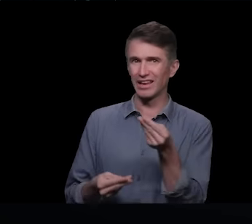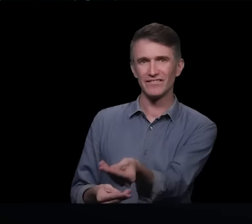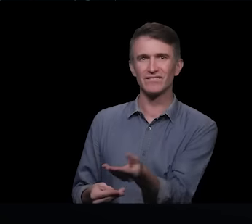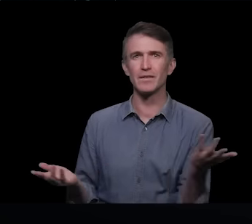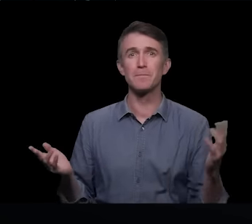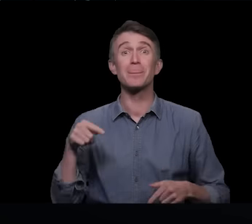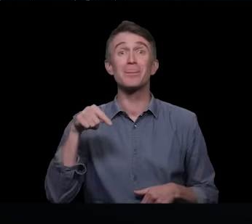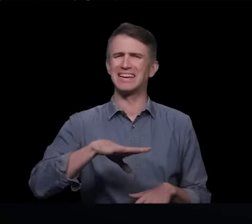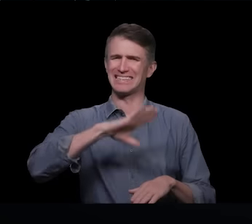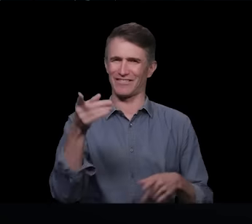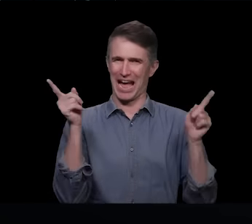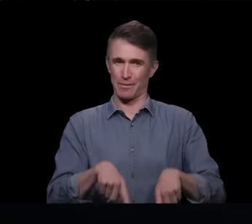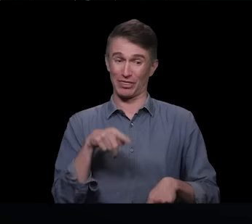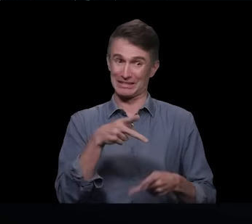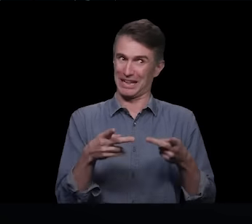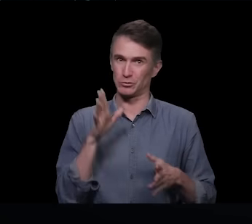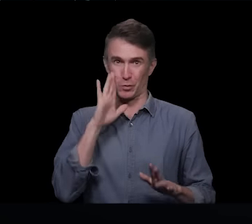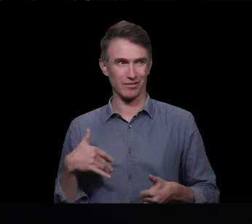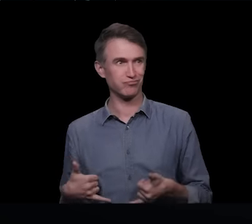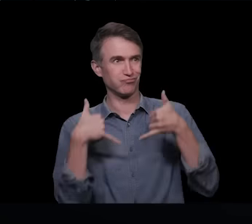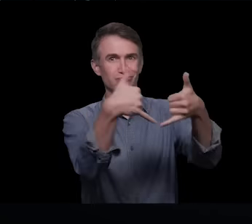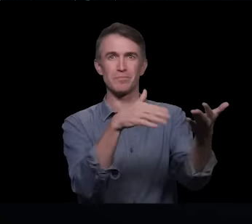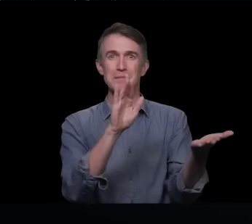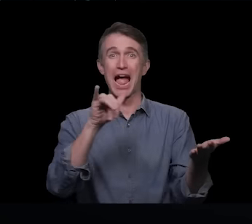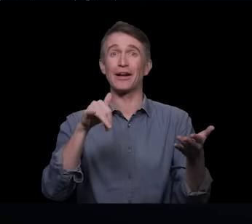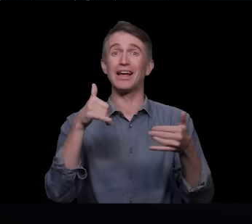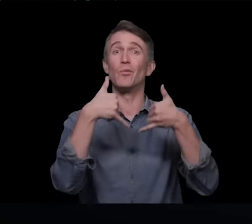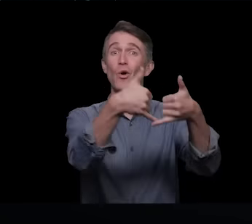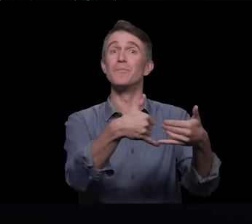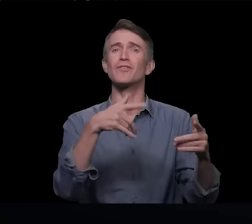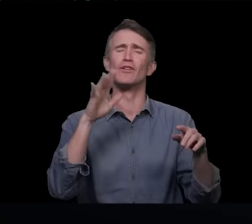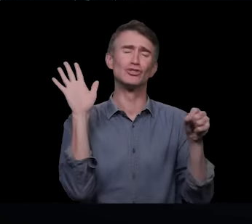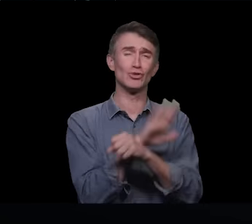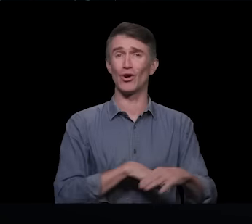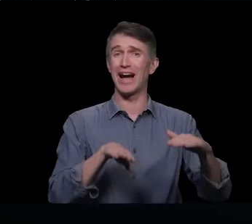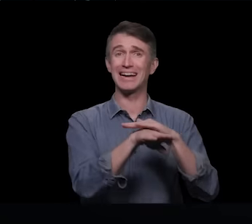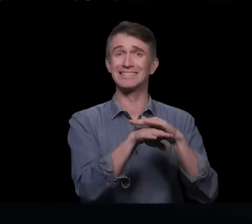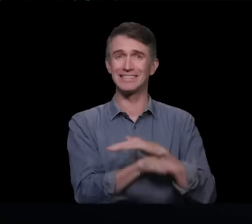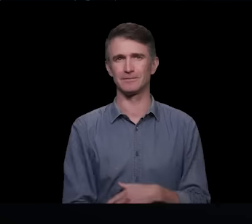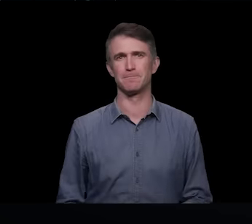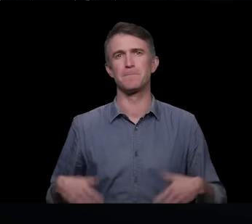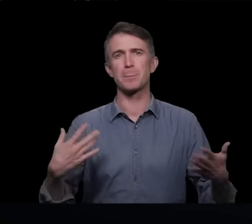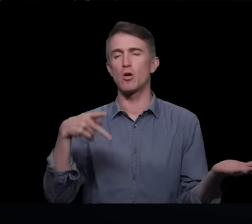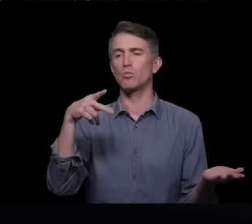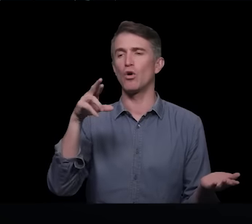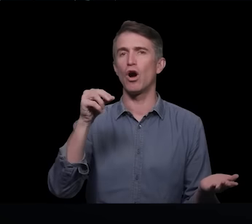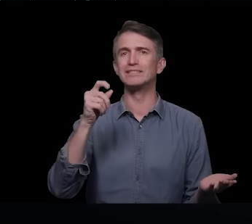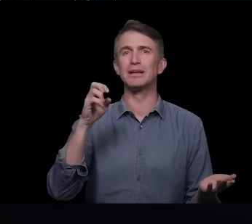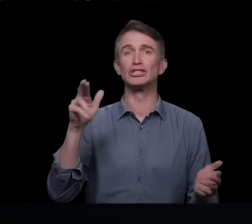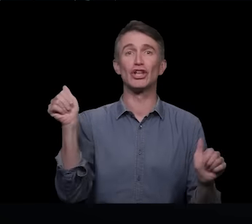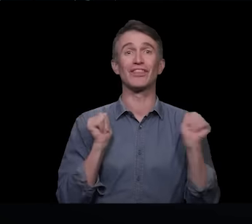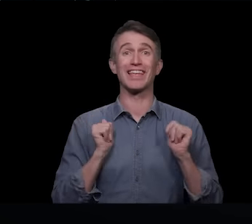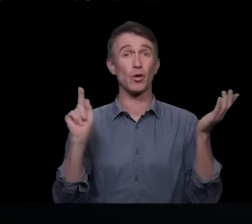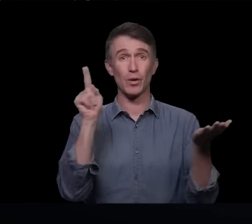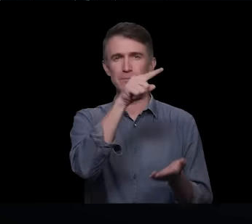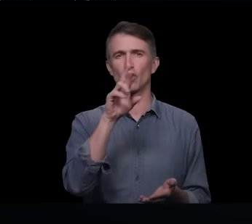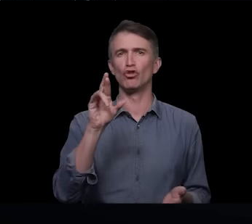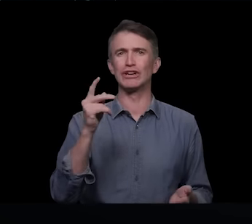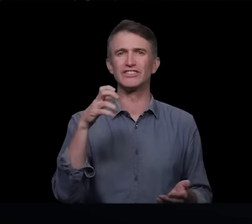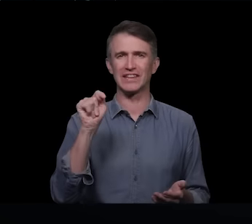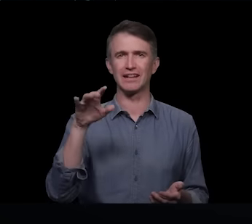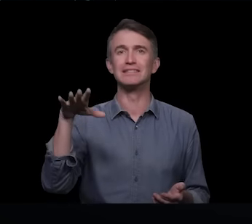it. That never happens at the theater we're recognizing with the Berry Award for Total Access. The Prospector